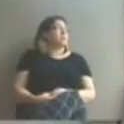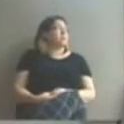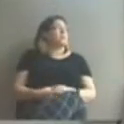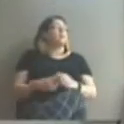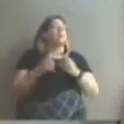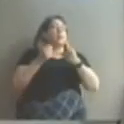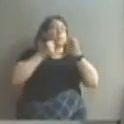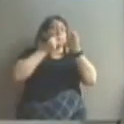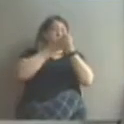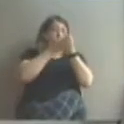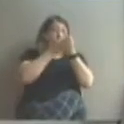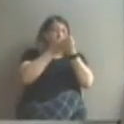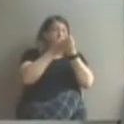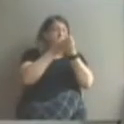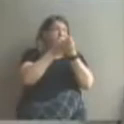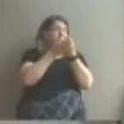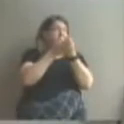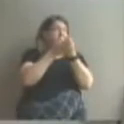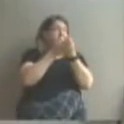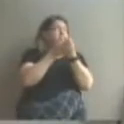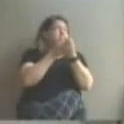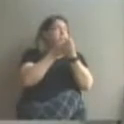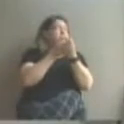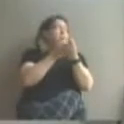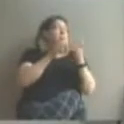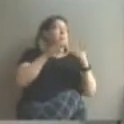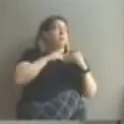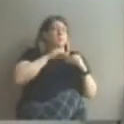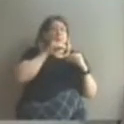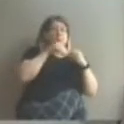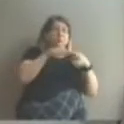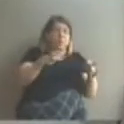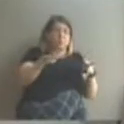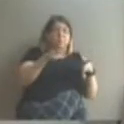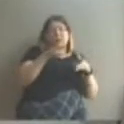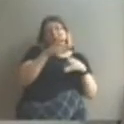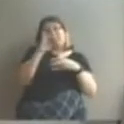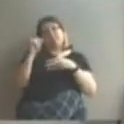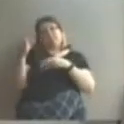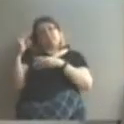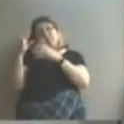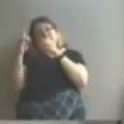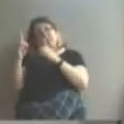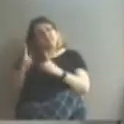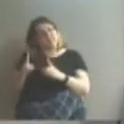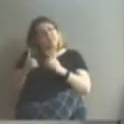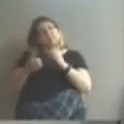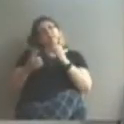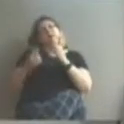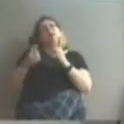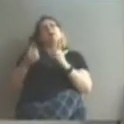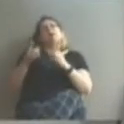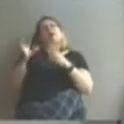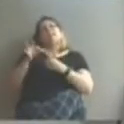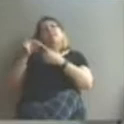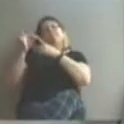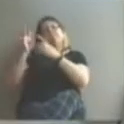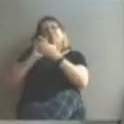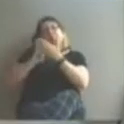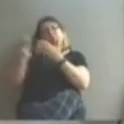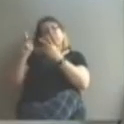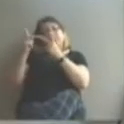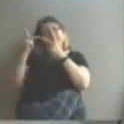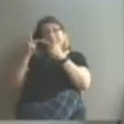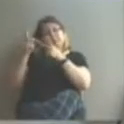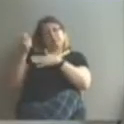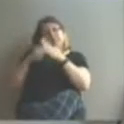All those in favor of adopting the org chart changes and the job descriptions minus the clerk position